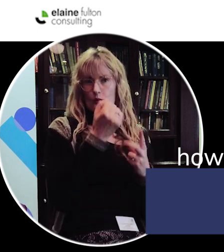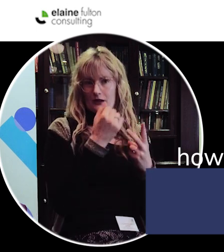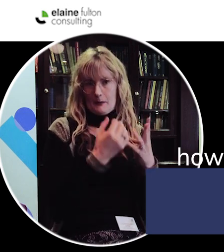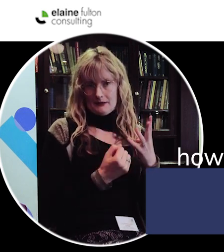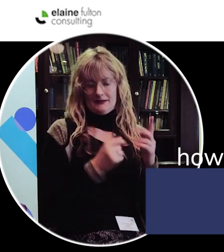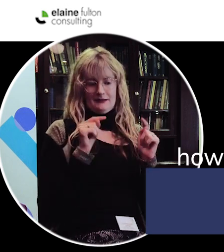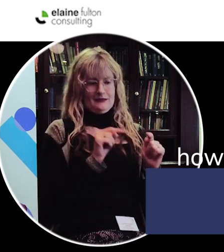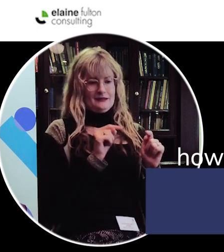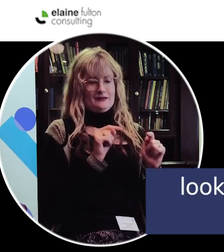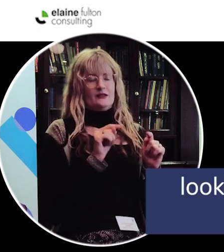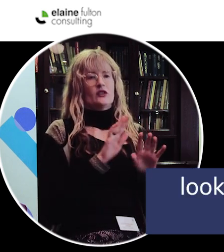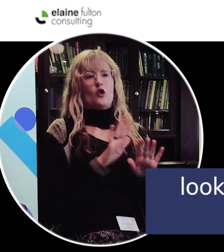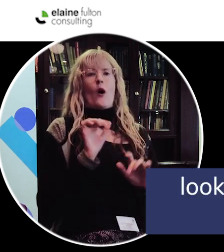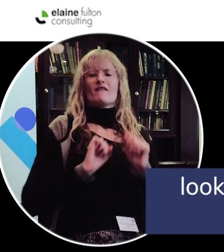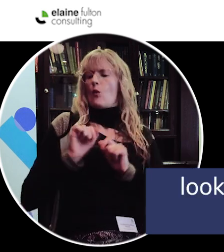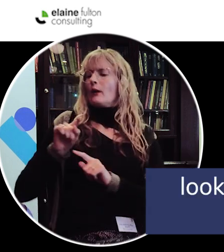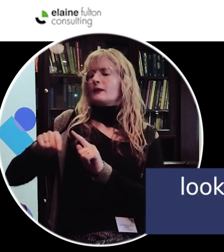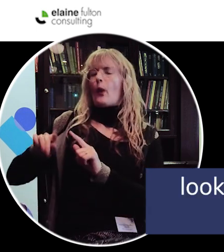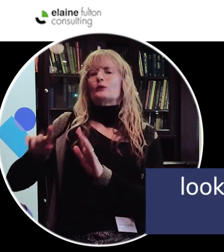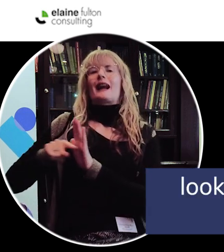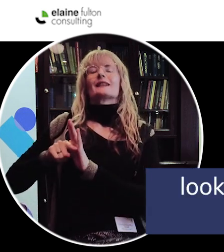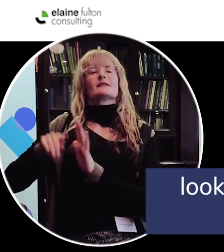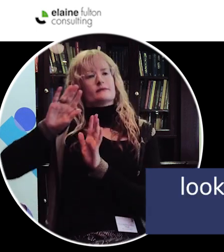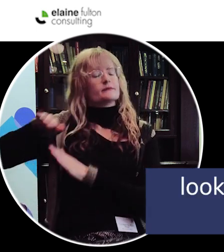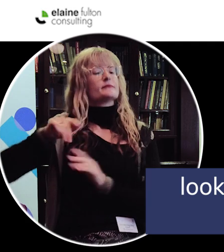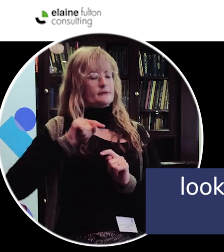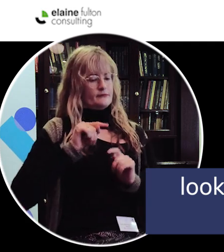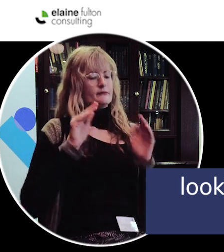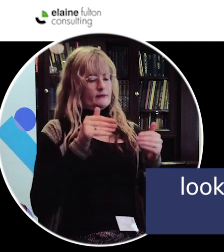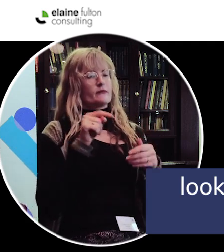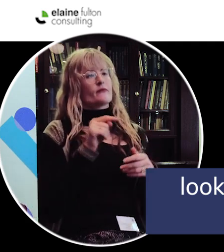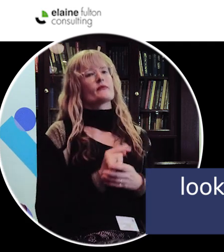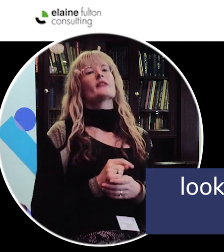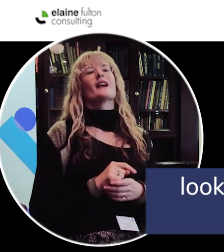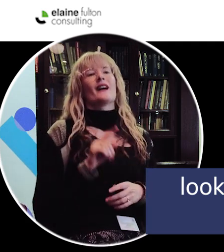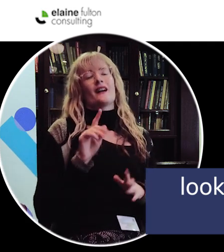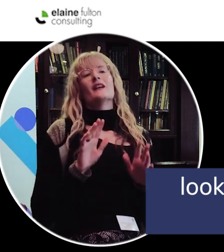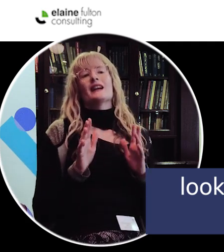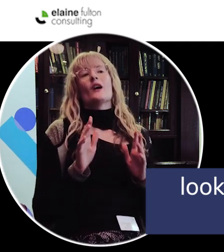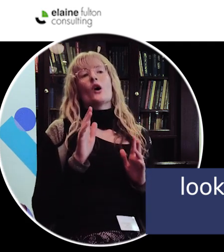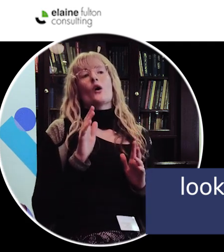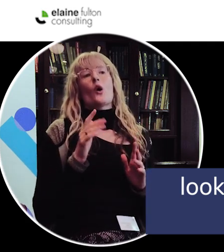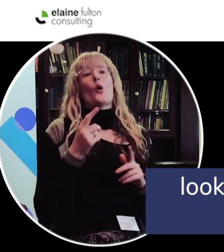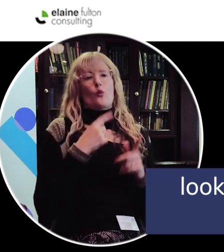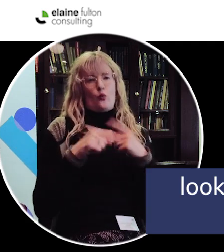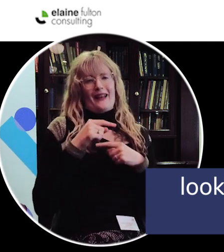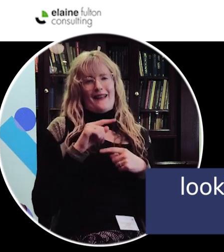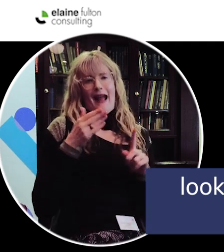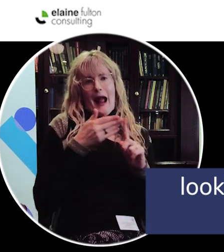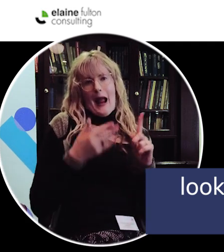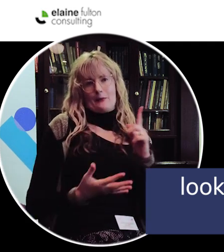And that is more or less difficult looking across the framework, as you'll see when you get the detail, but we're striving for